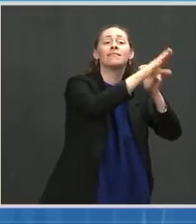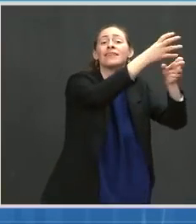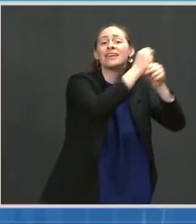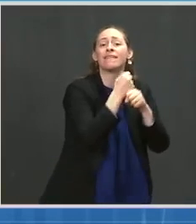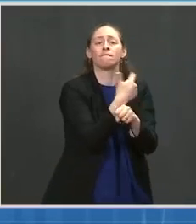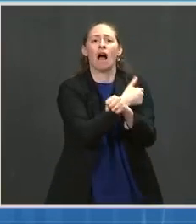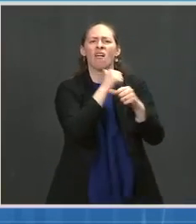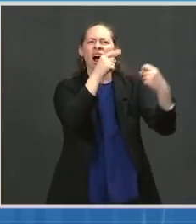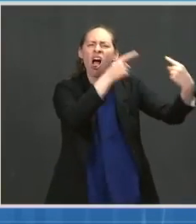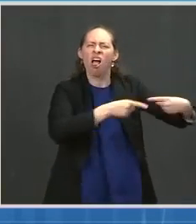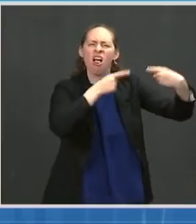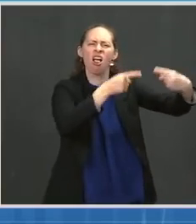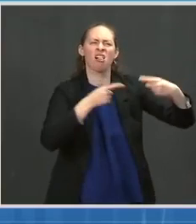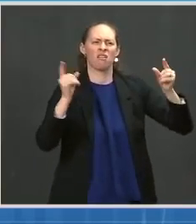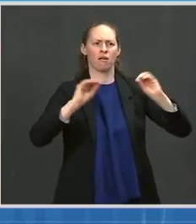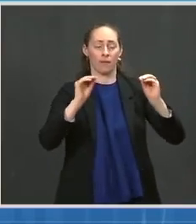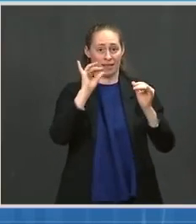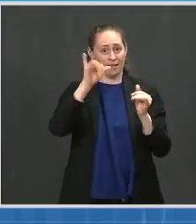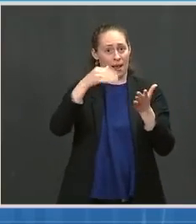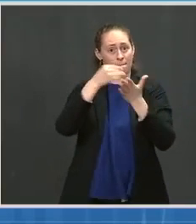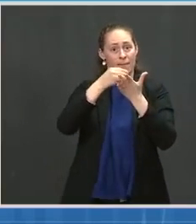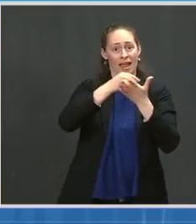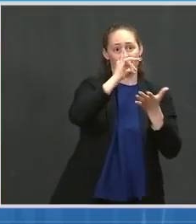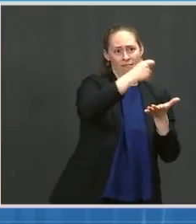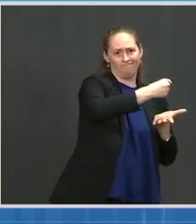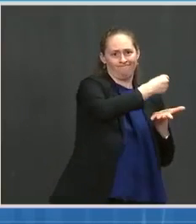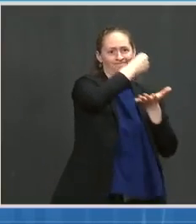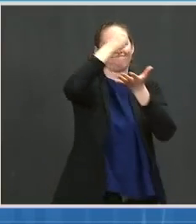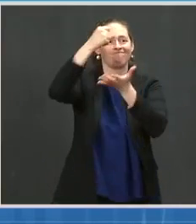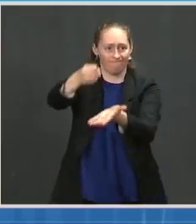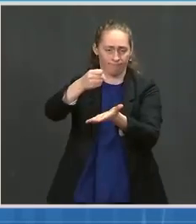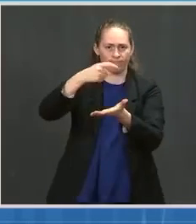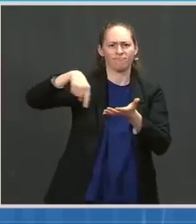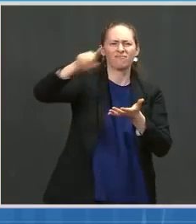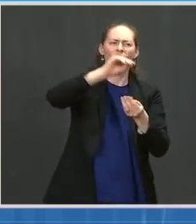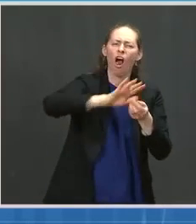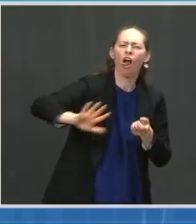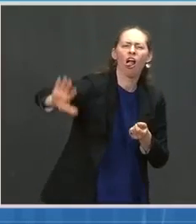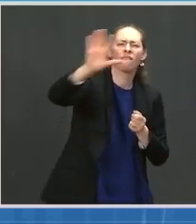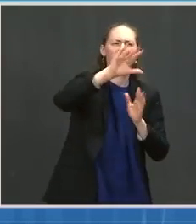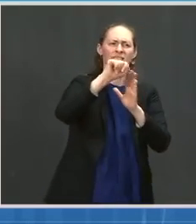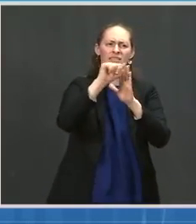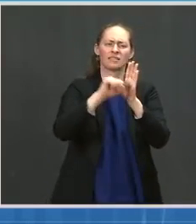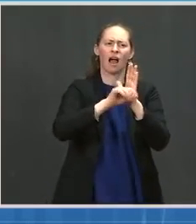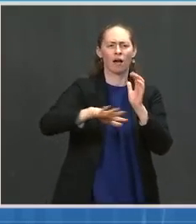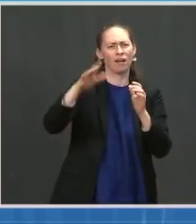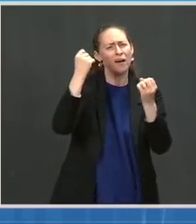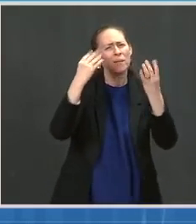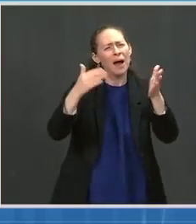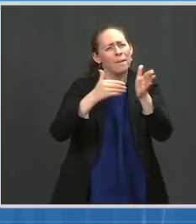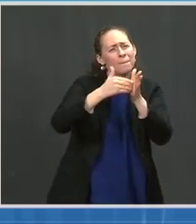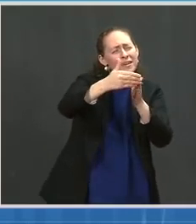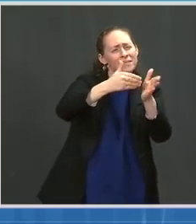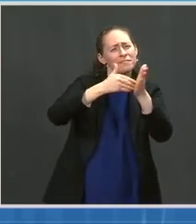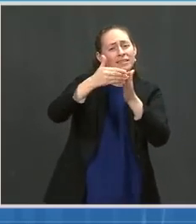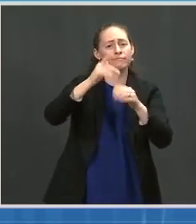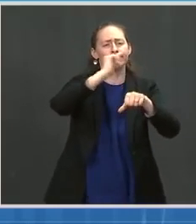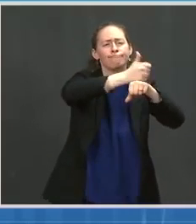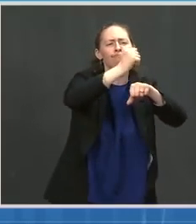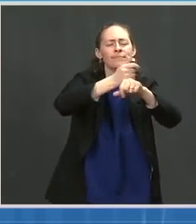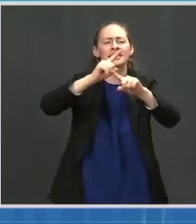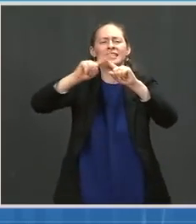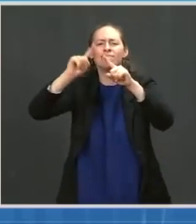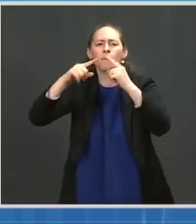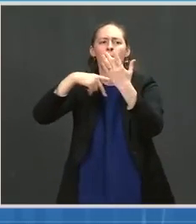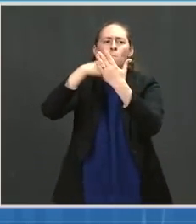this funding for testing, every state will have access to millions of dollars to set up screening programs to add an additional layer of